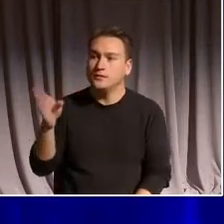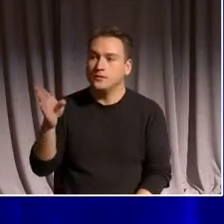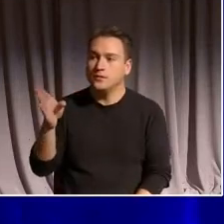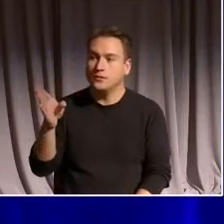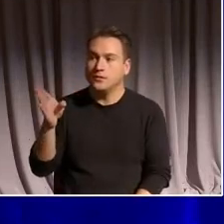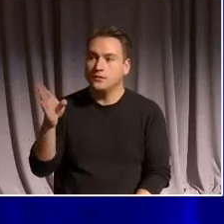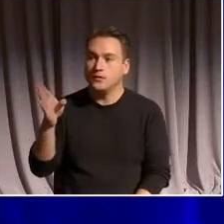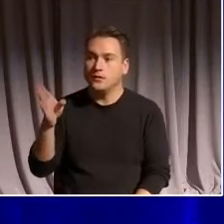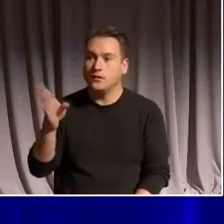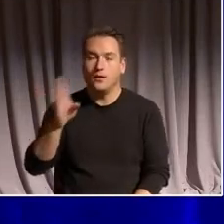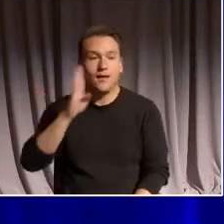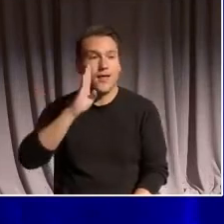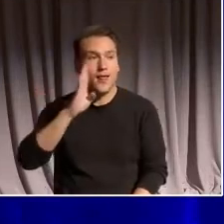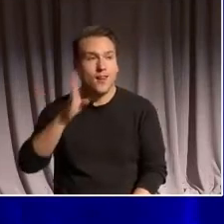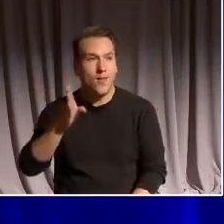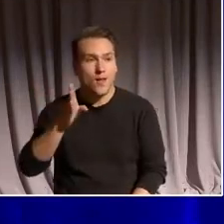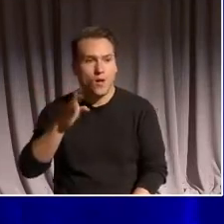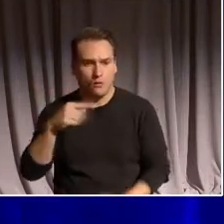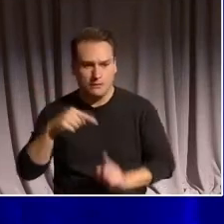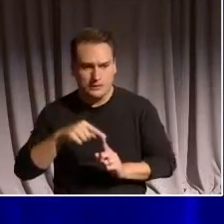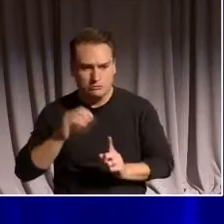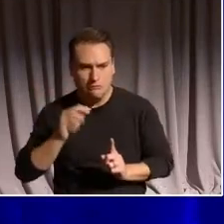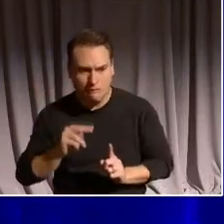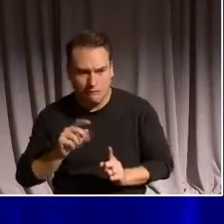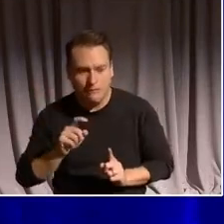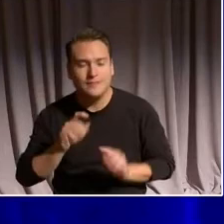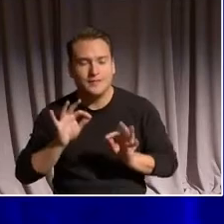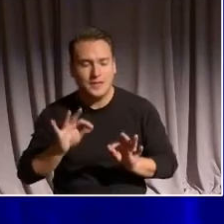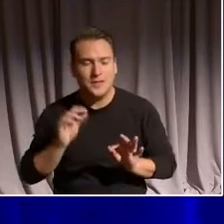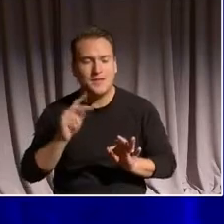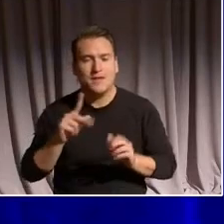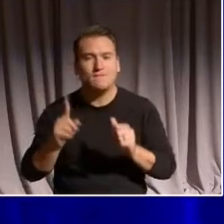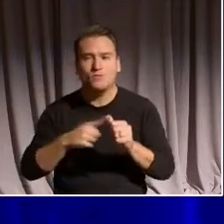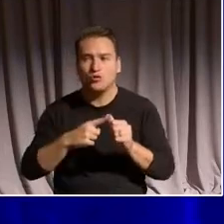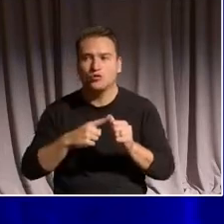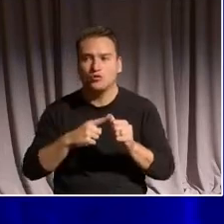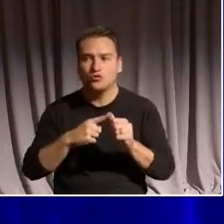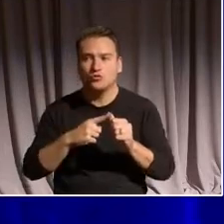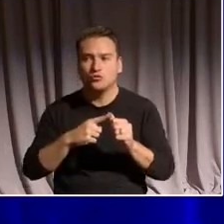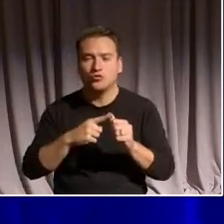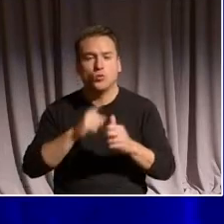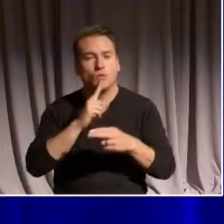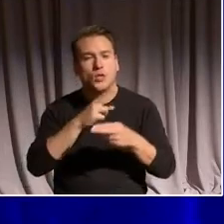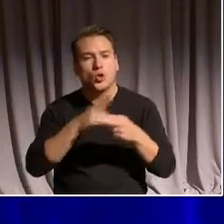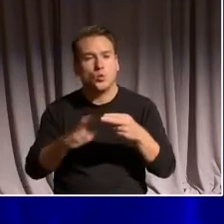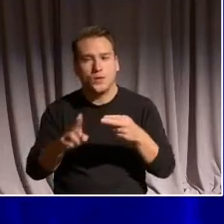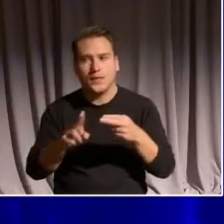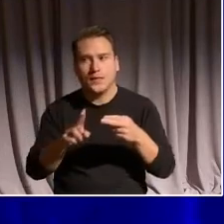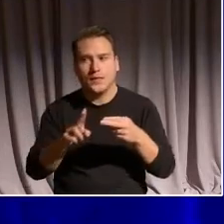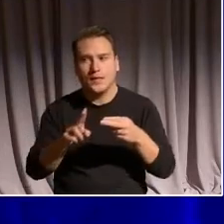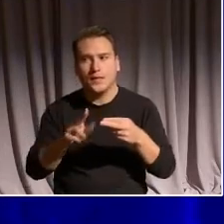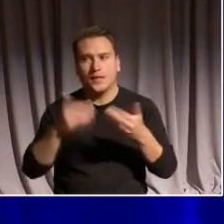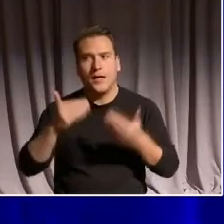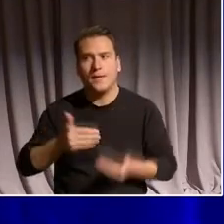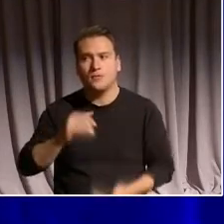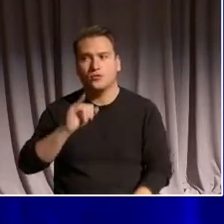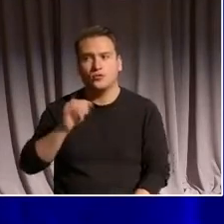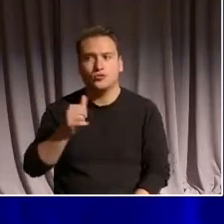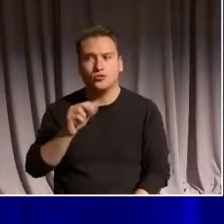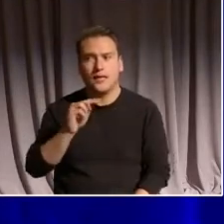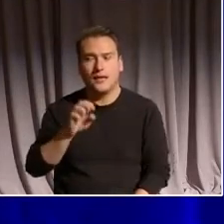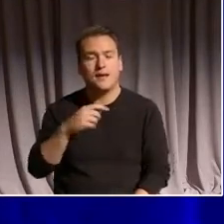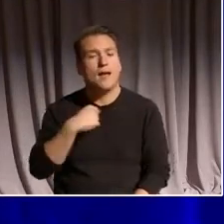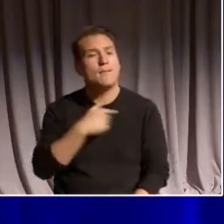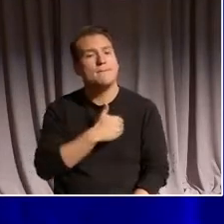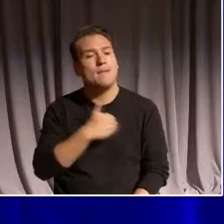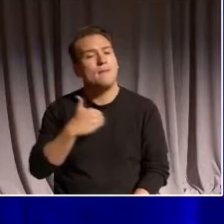this on? Yes, it is. First of all, just a kind of quick things. I'm Jane Jarlsberg. I'm a member of